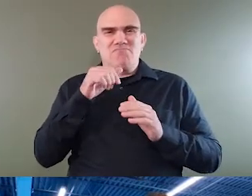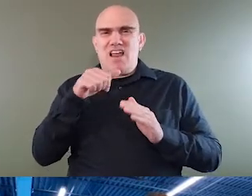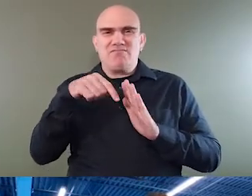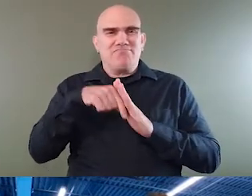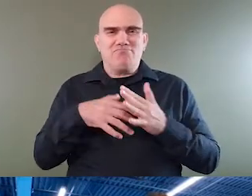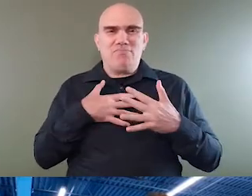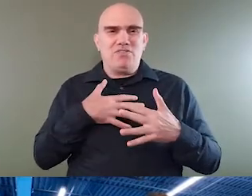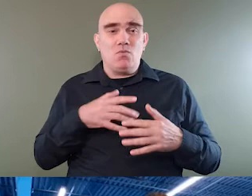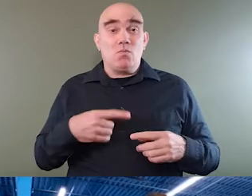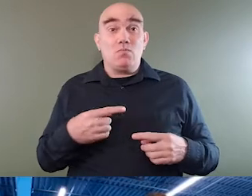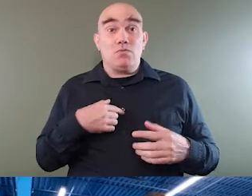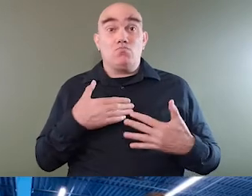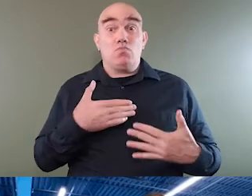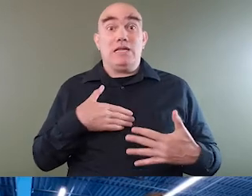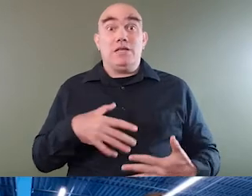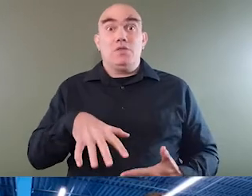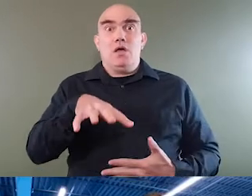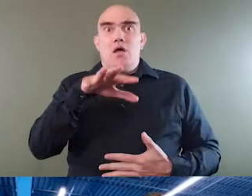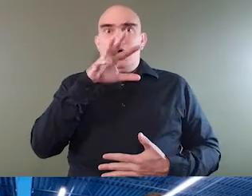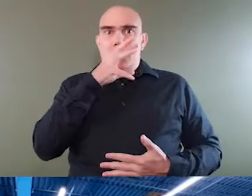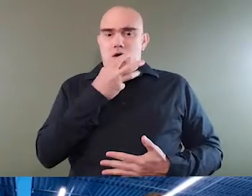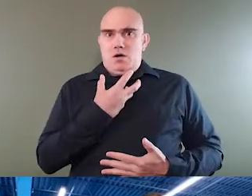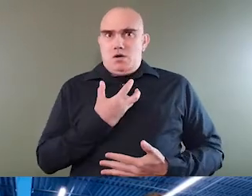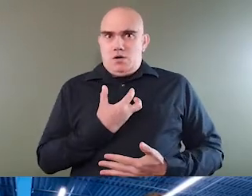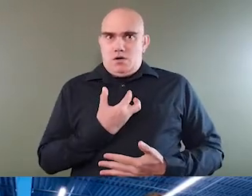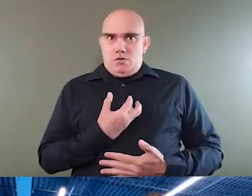breathe deeply down into our lower lung space,